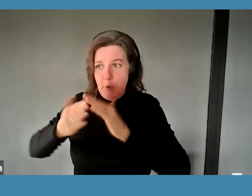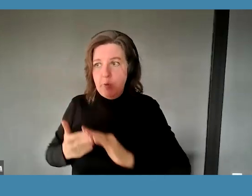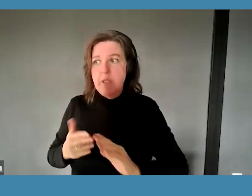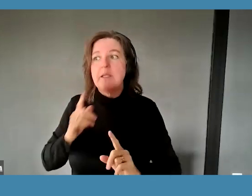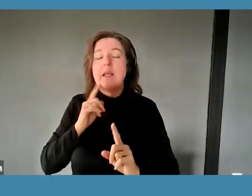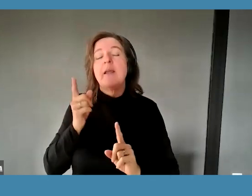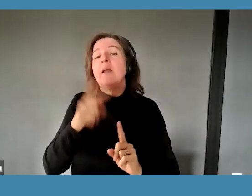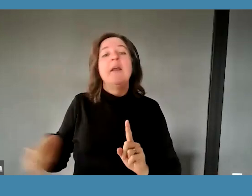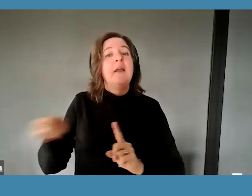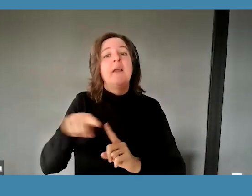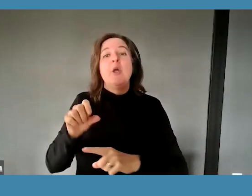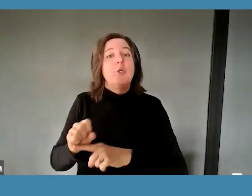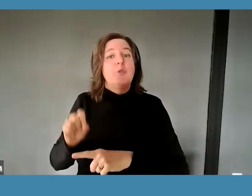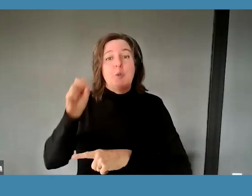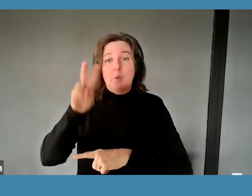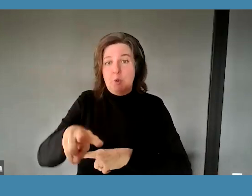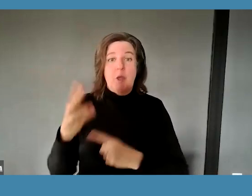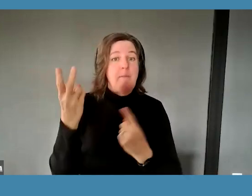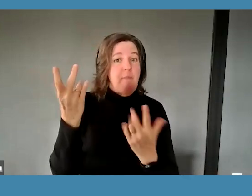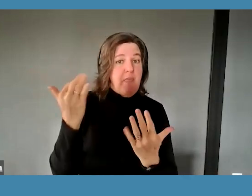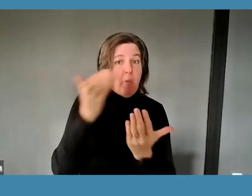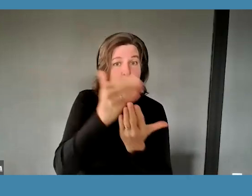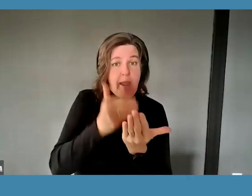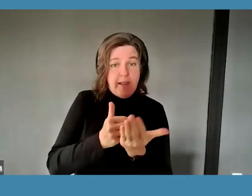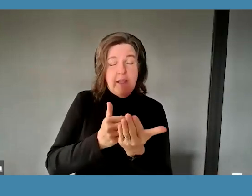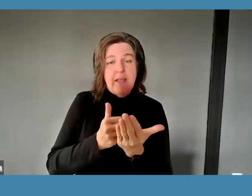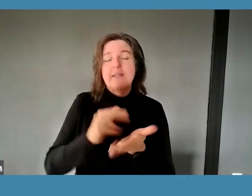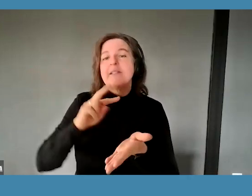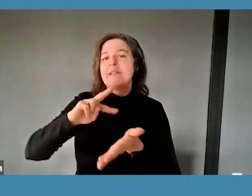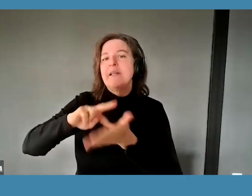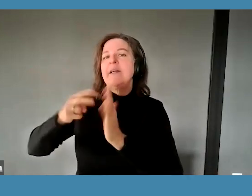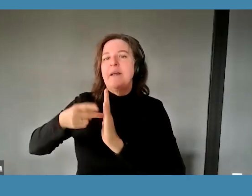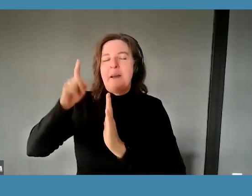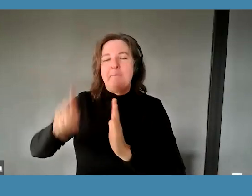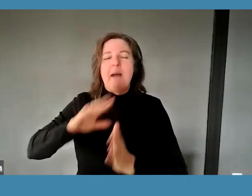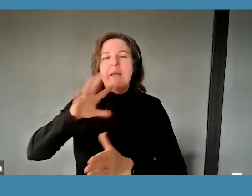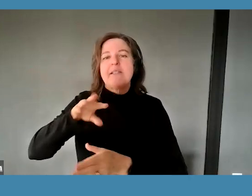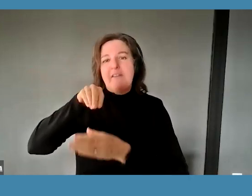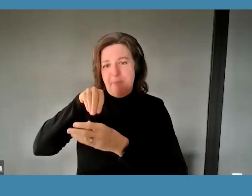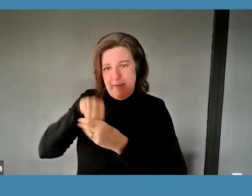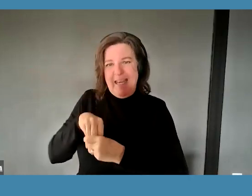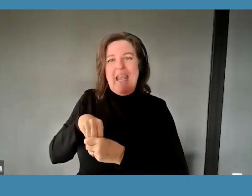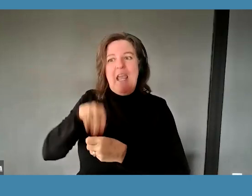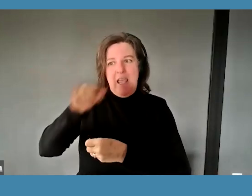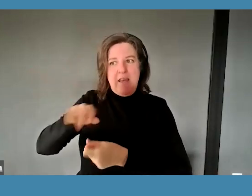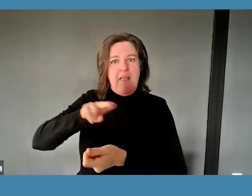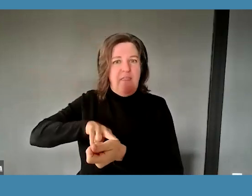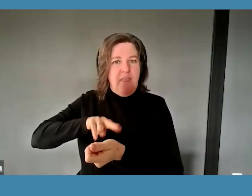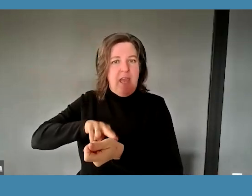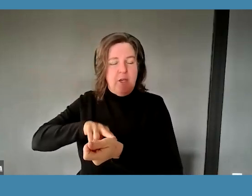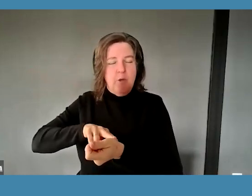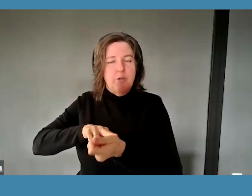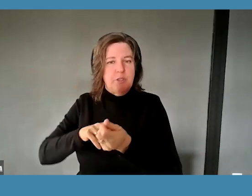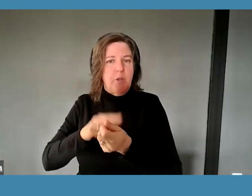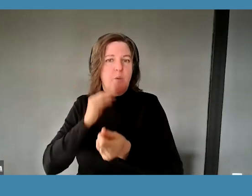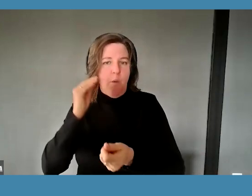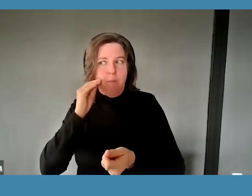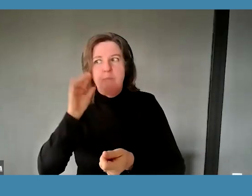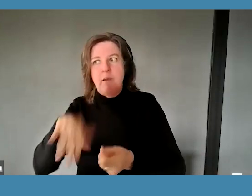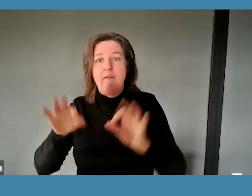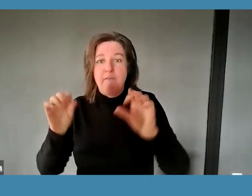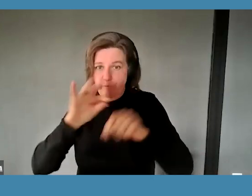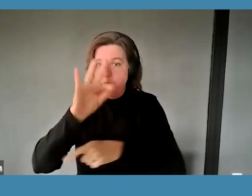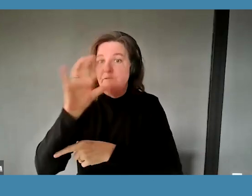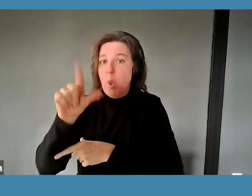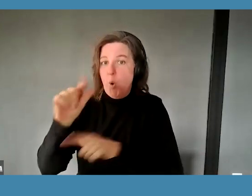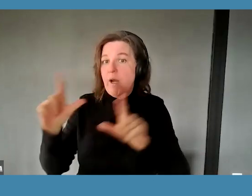bypass the wait list, they have to have been in that nursing facility. It has to be a Florida licensed nursing facility, and they have to have been there for at